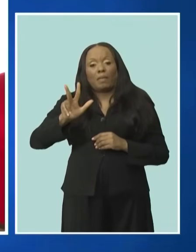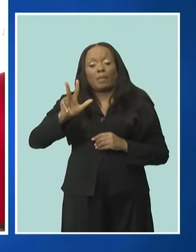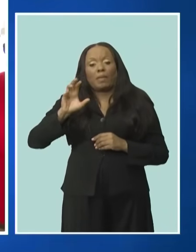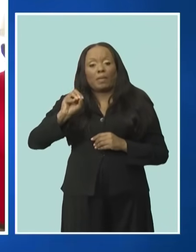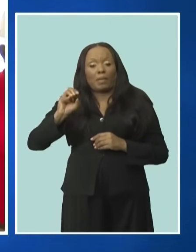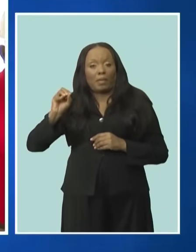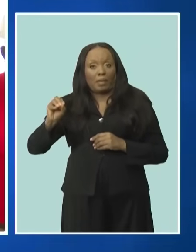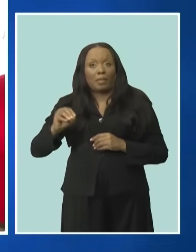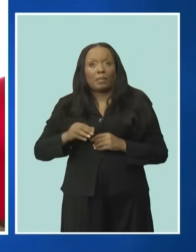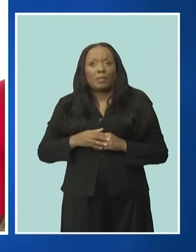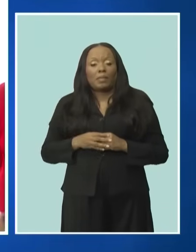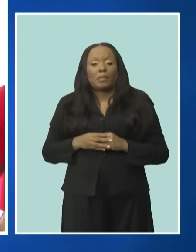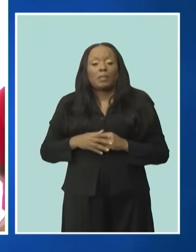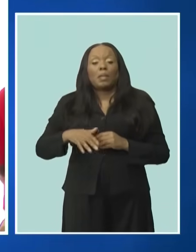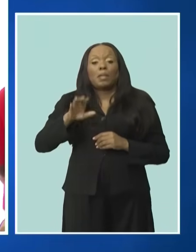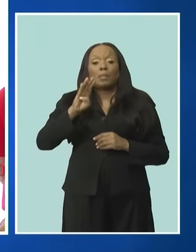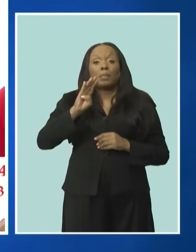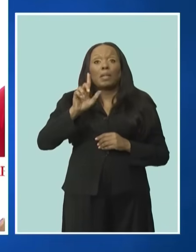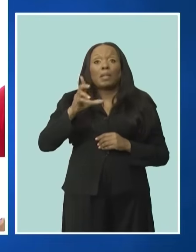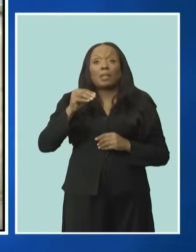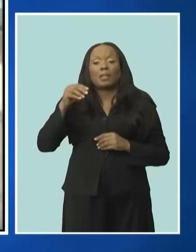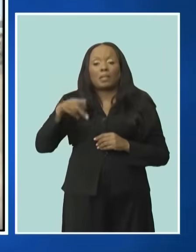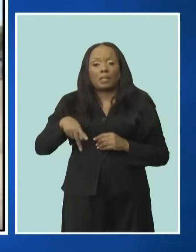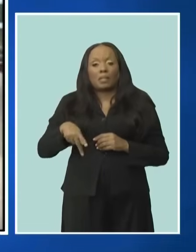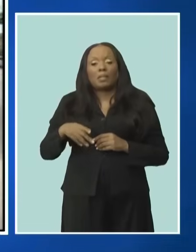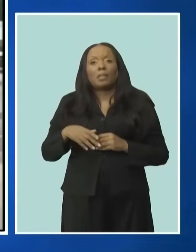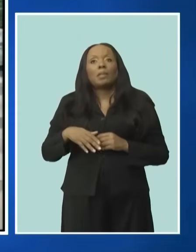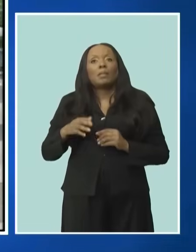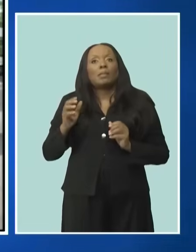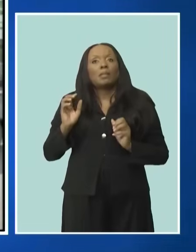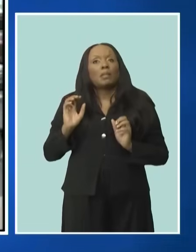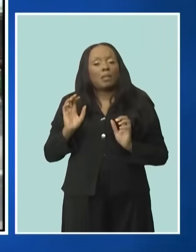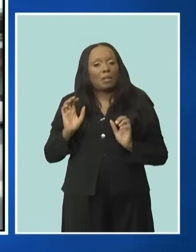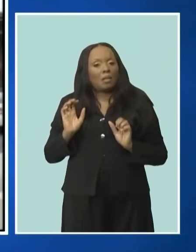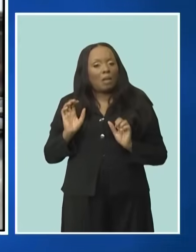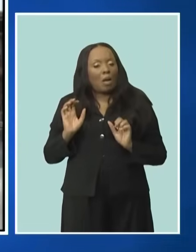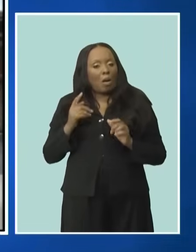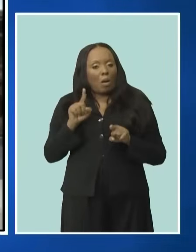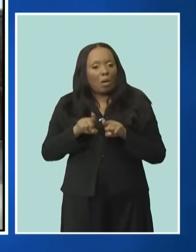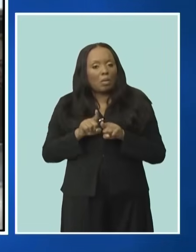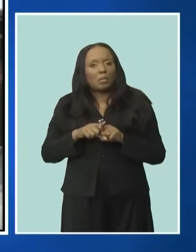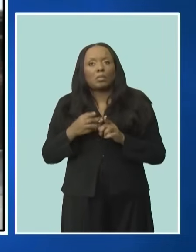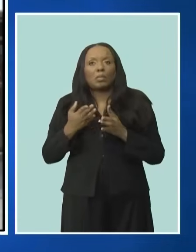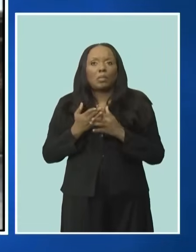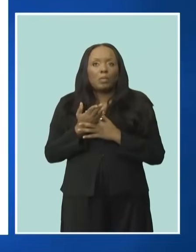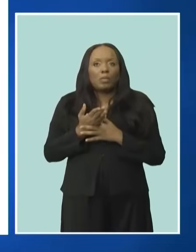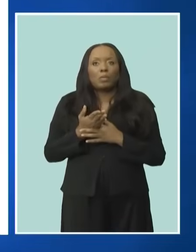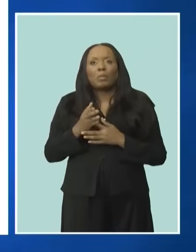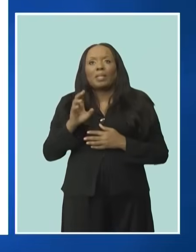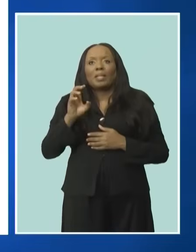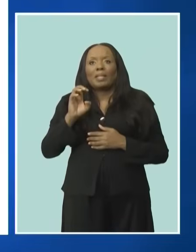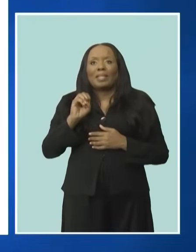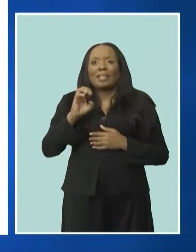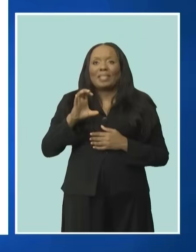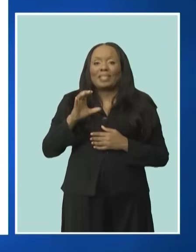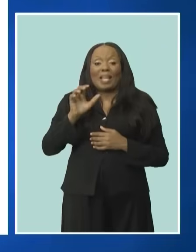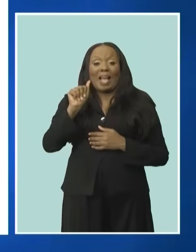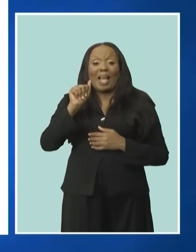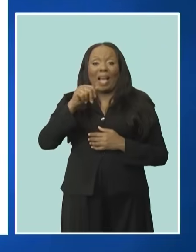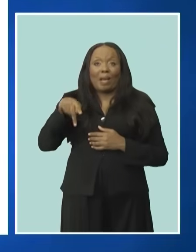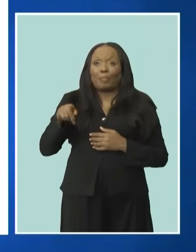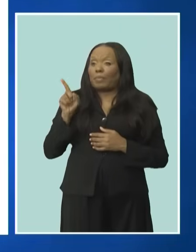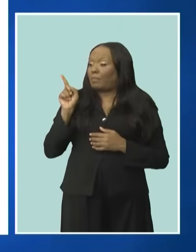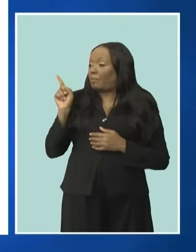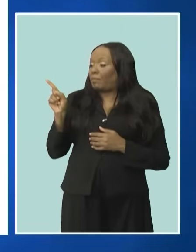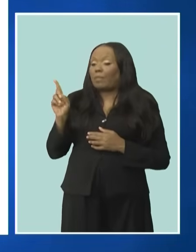262-4300. Barbados Light and Power can also be reached through its usual platforms or through its ECI Restore app, which